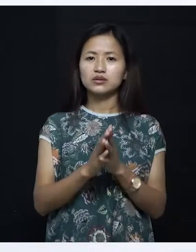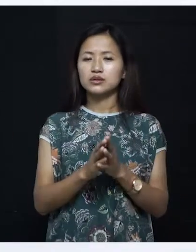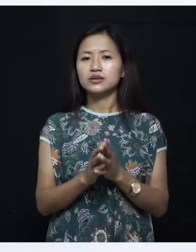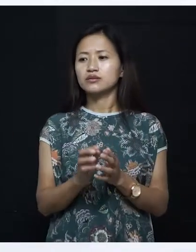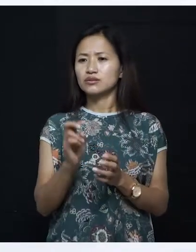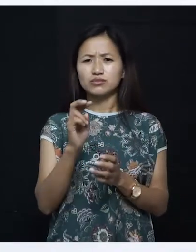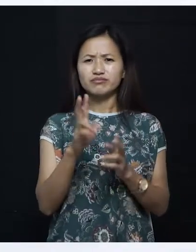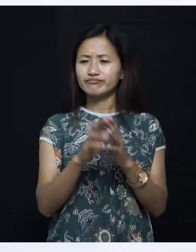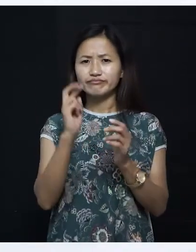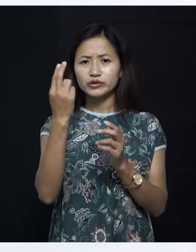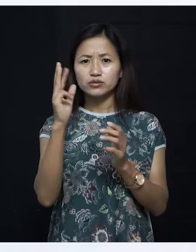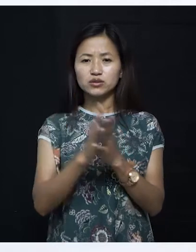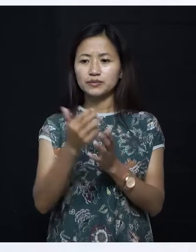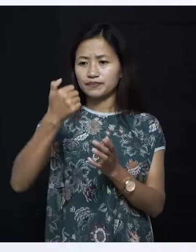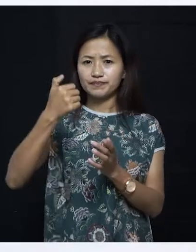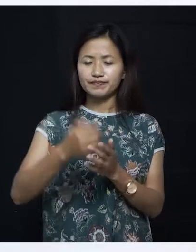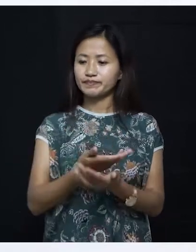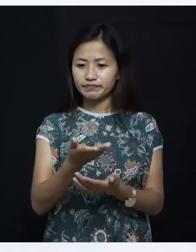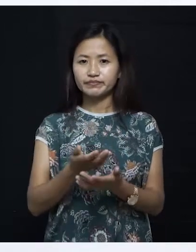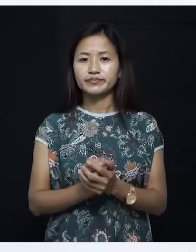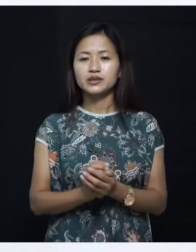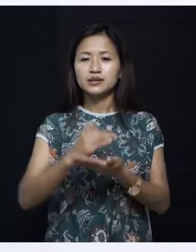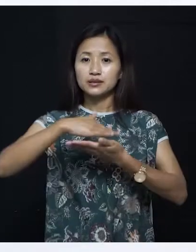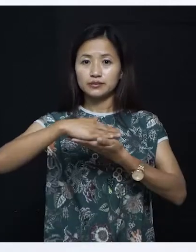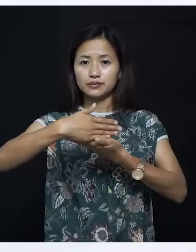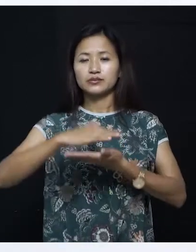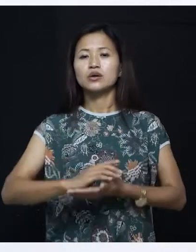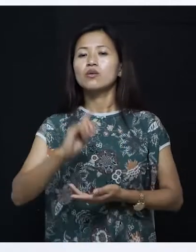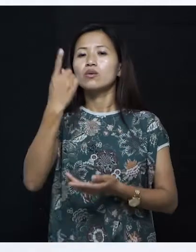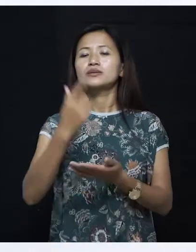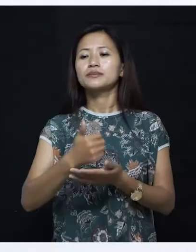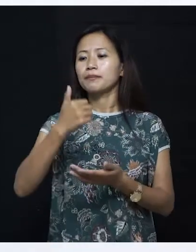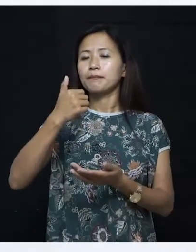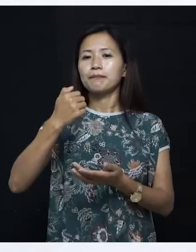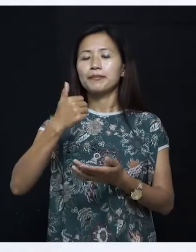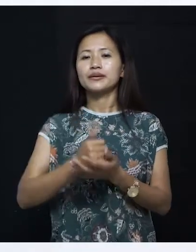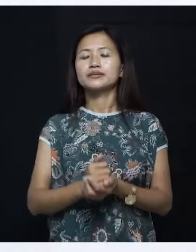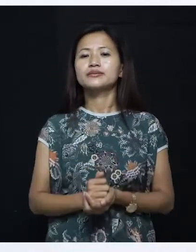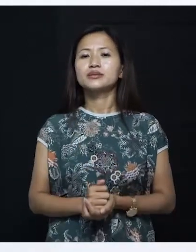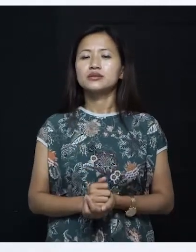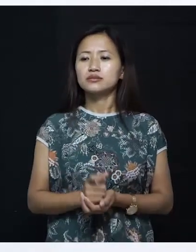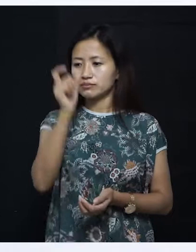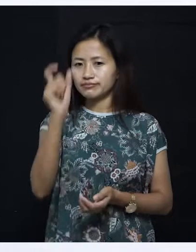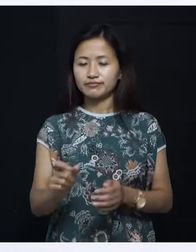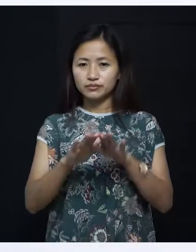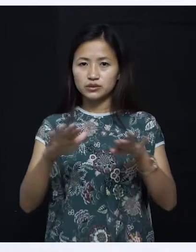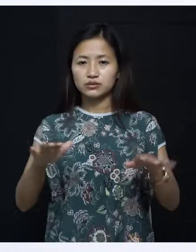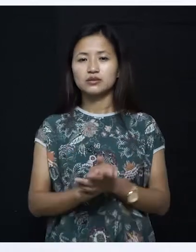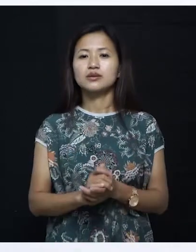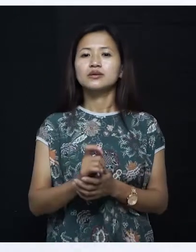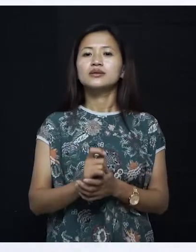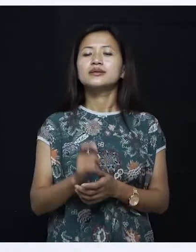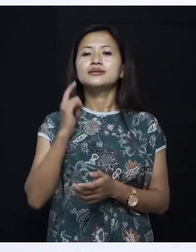2-3 pens will be there, right? Now, one pen, being a student, you need one pen, a pen. So that pen,